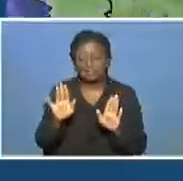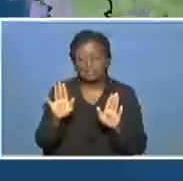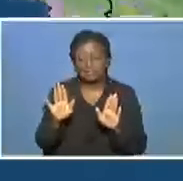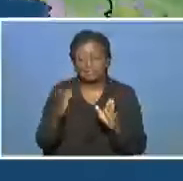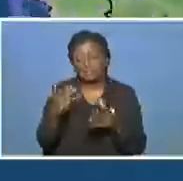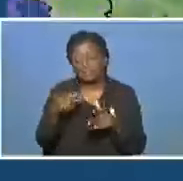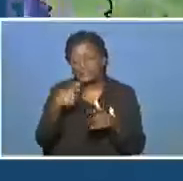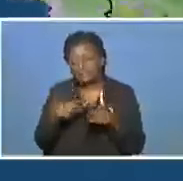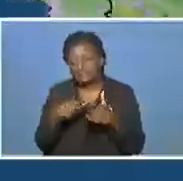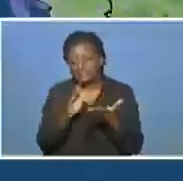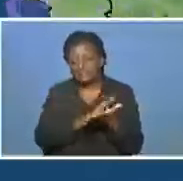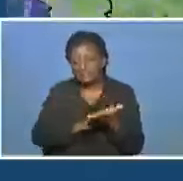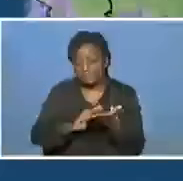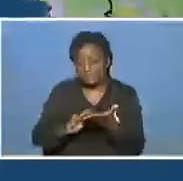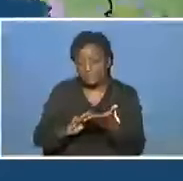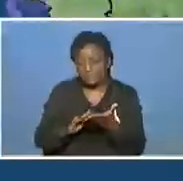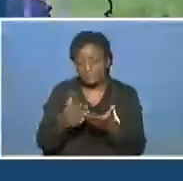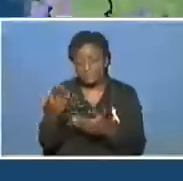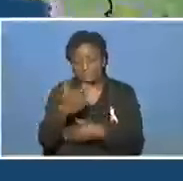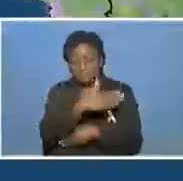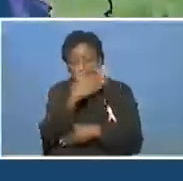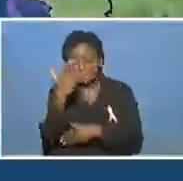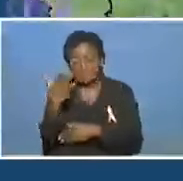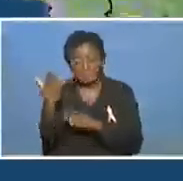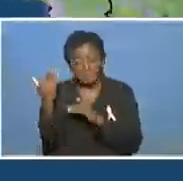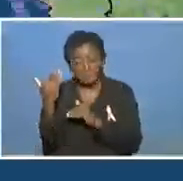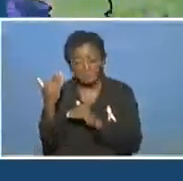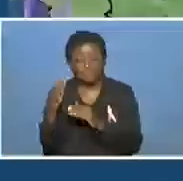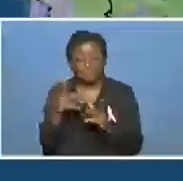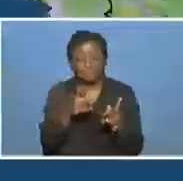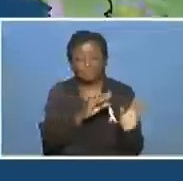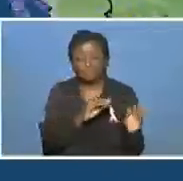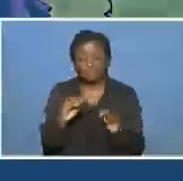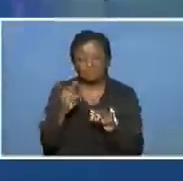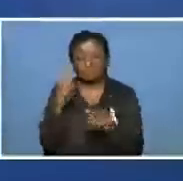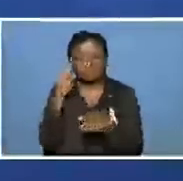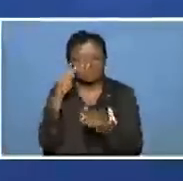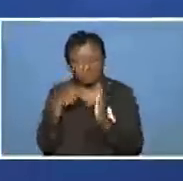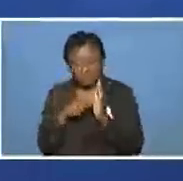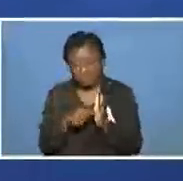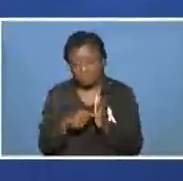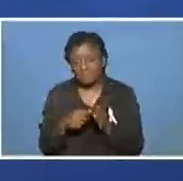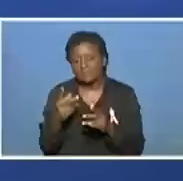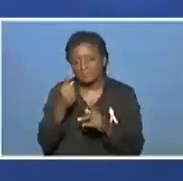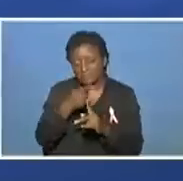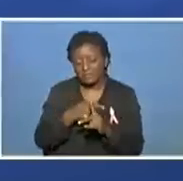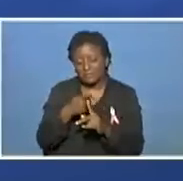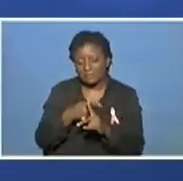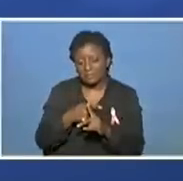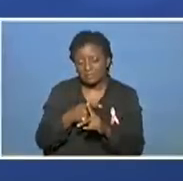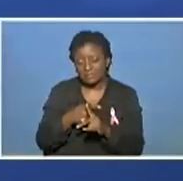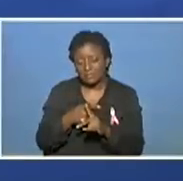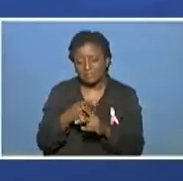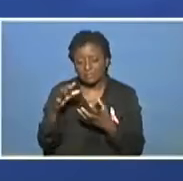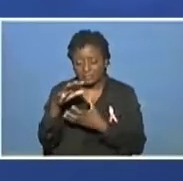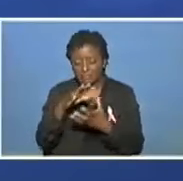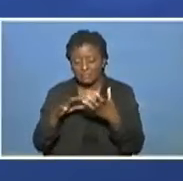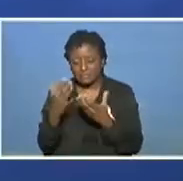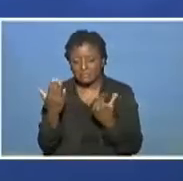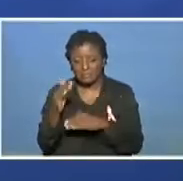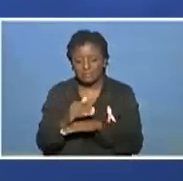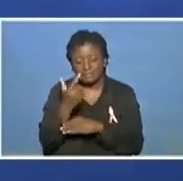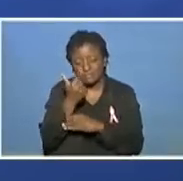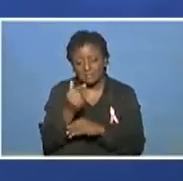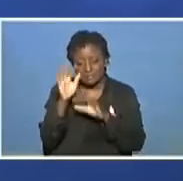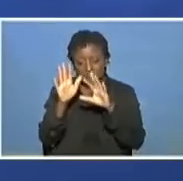nice cool stream of air is expected to flow in, and you'll notice those difference in temperatures over the next couple of days. Cloudy conditions tonight with a couple